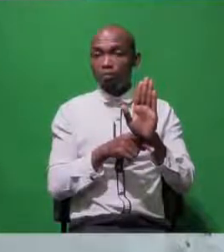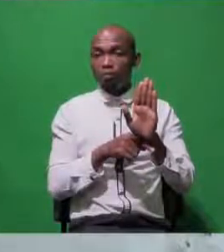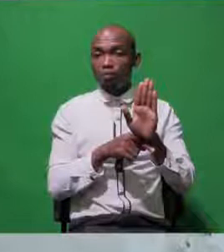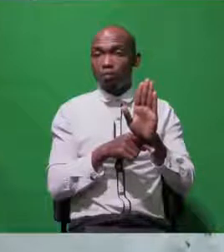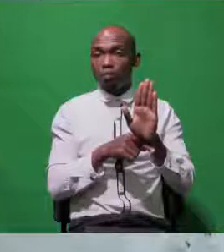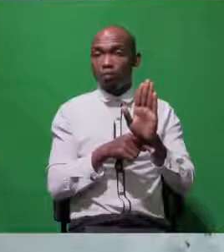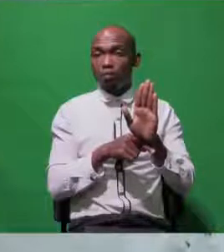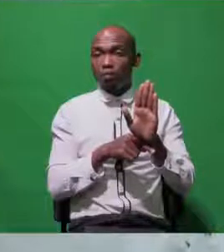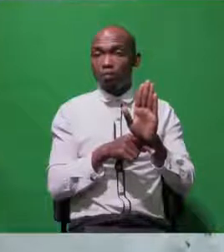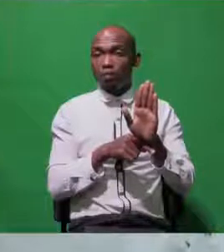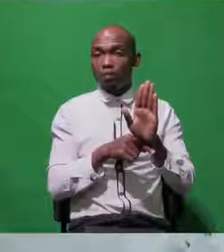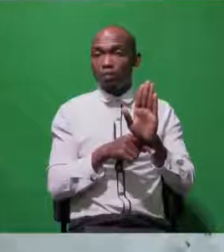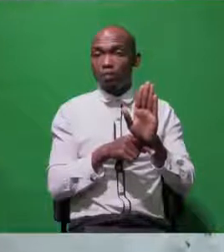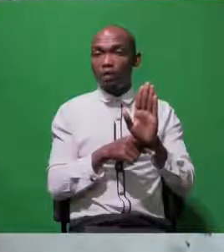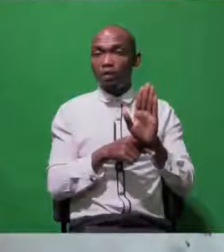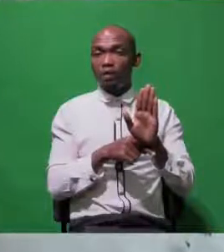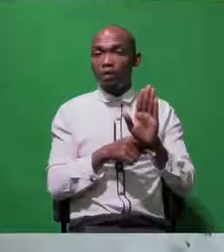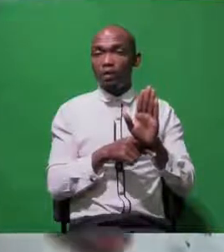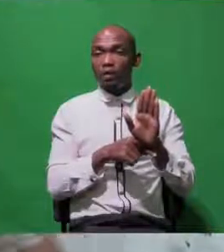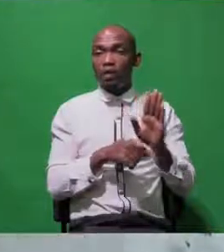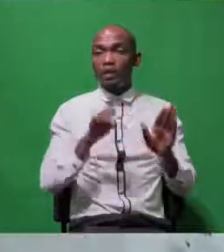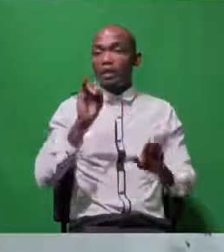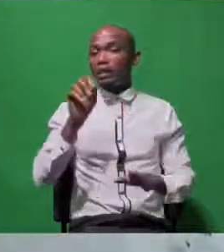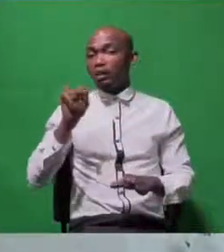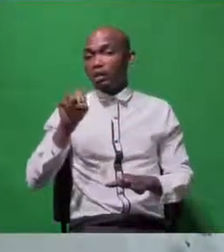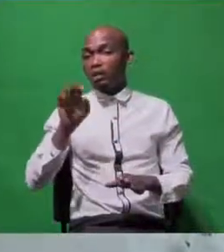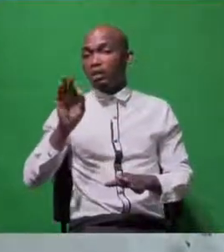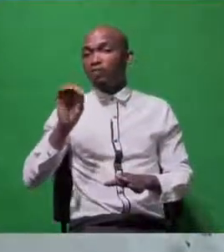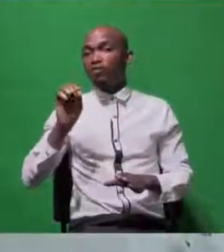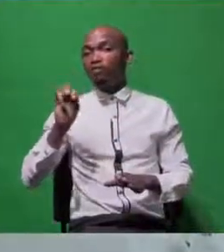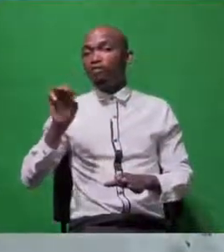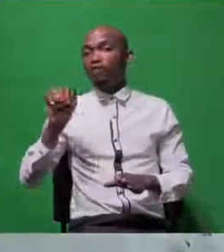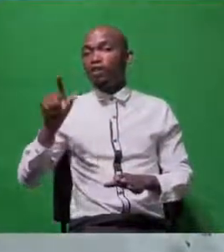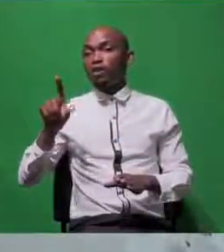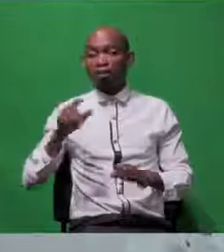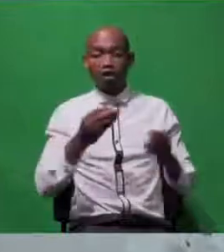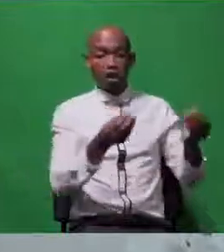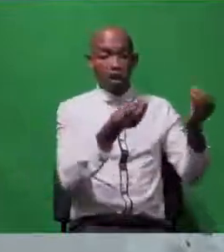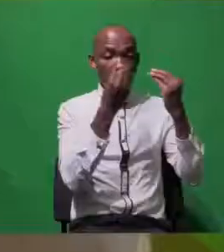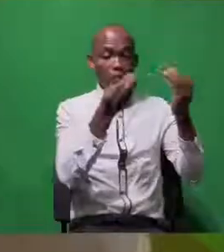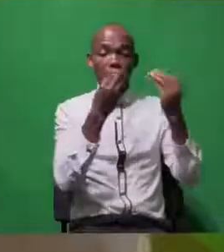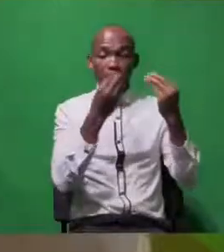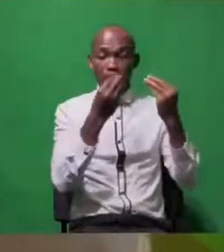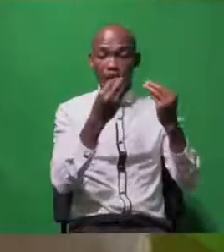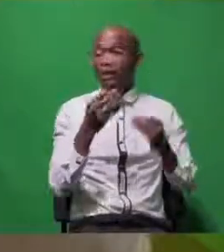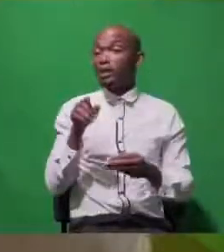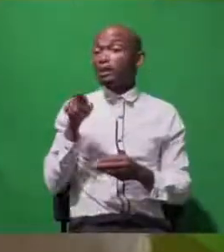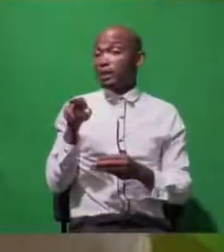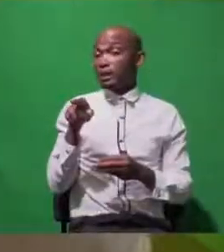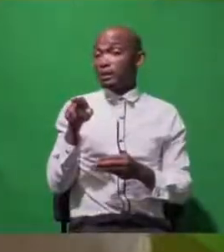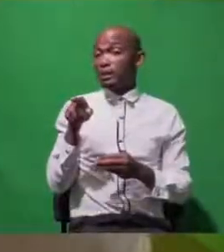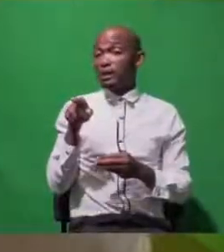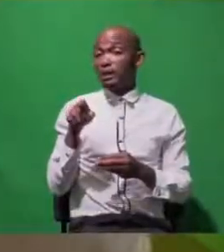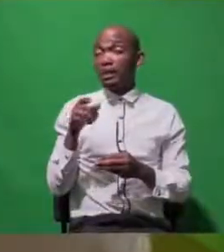education. To break Africans' informal education. This African informal education was